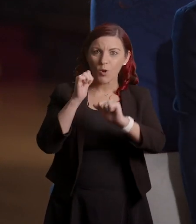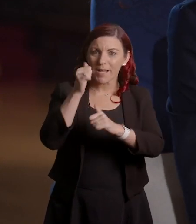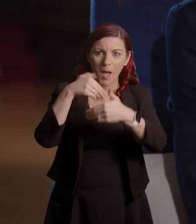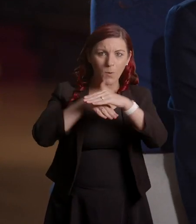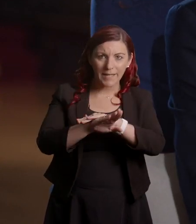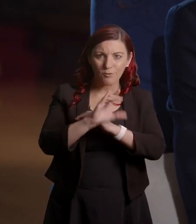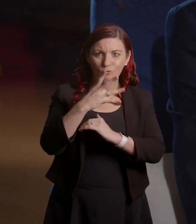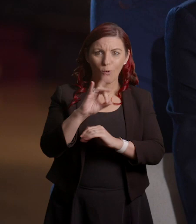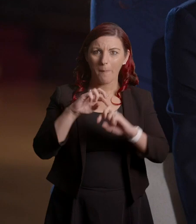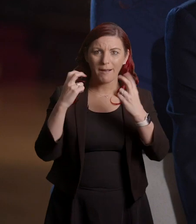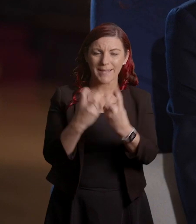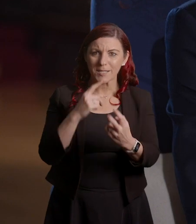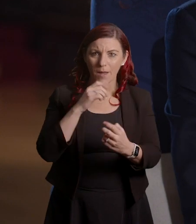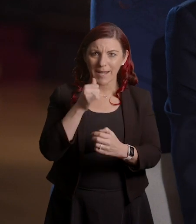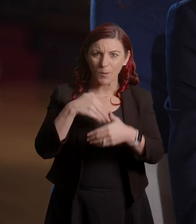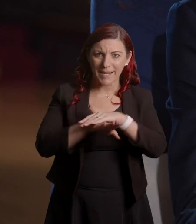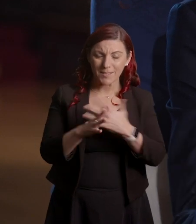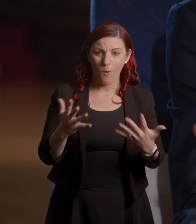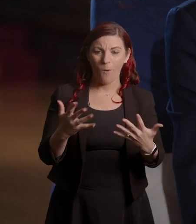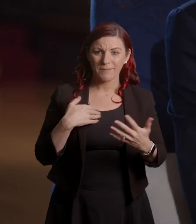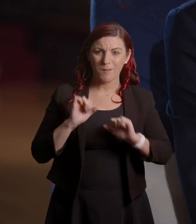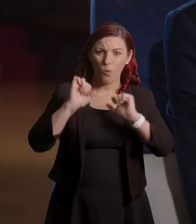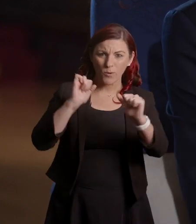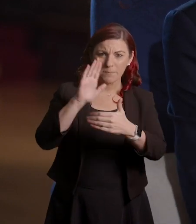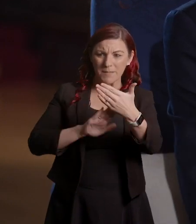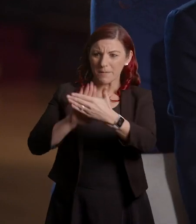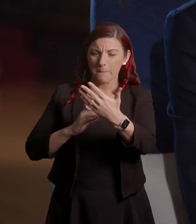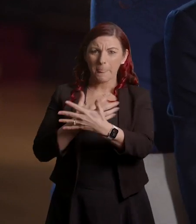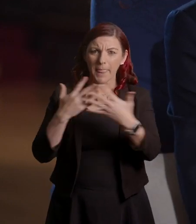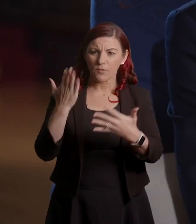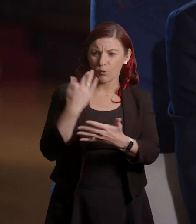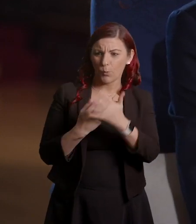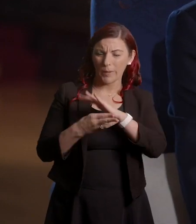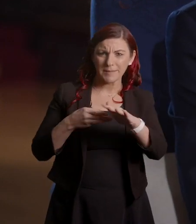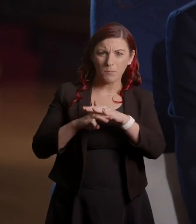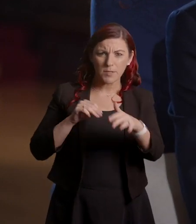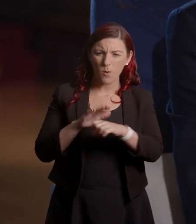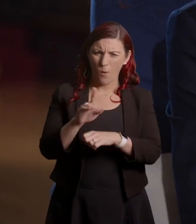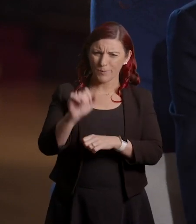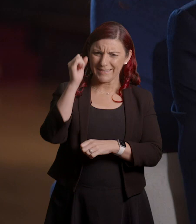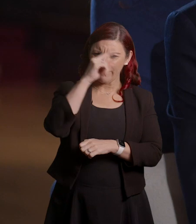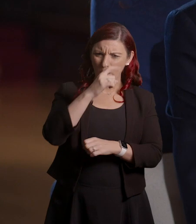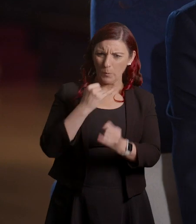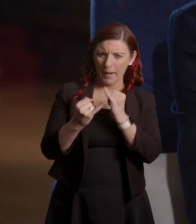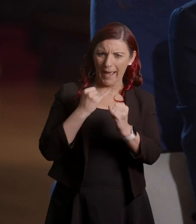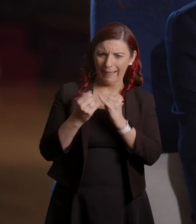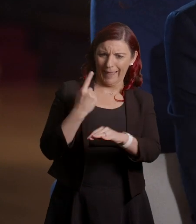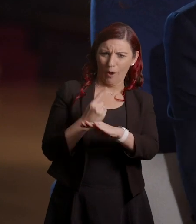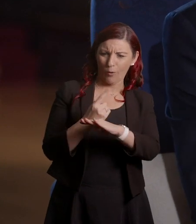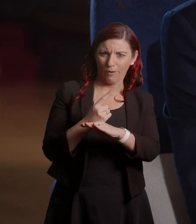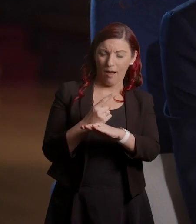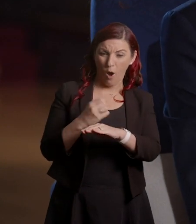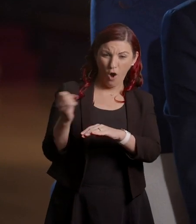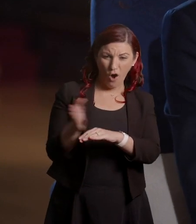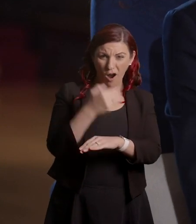allowed in Croke Park either, so it's fans missing an awful lot over the past few weeks and months. How difficult was it playing in Croke Park,